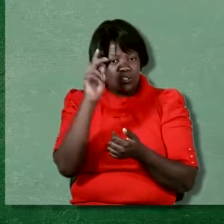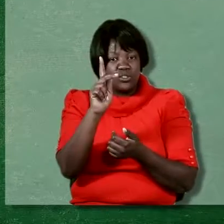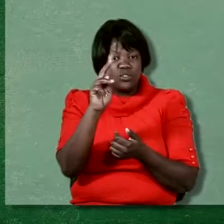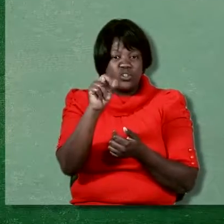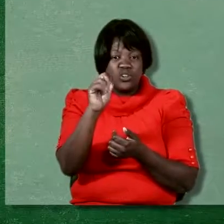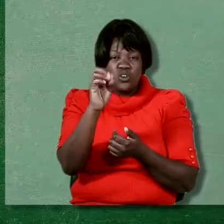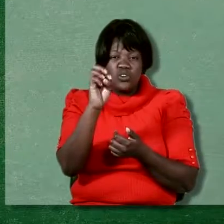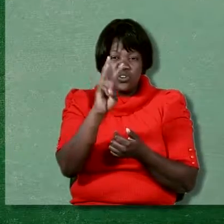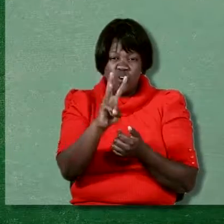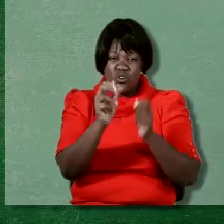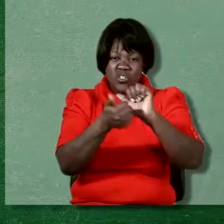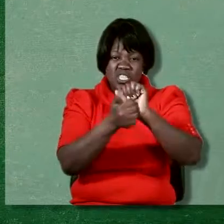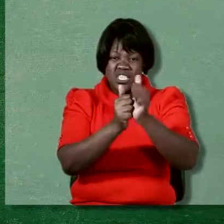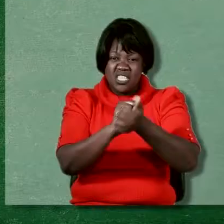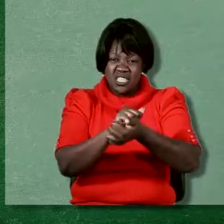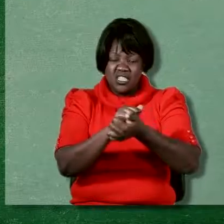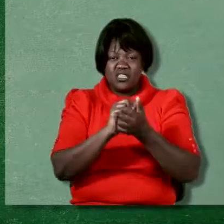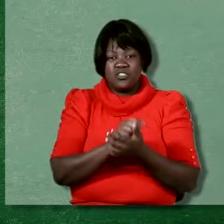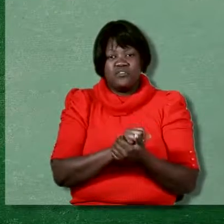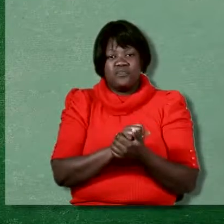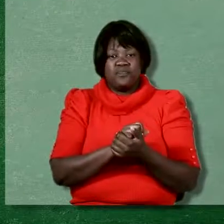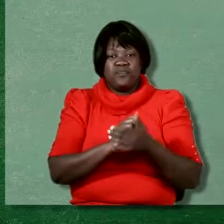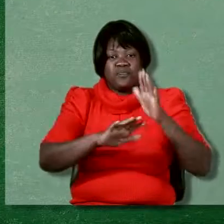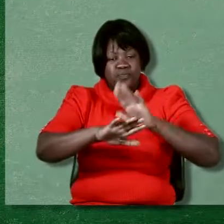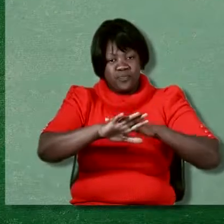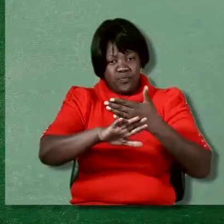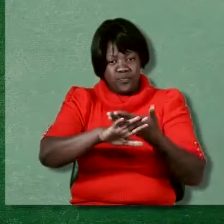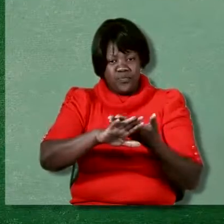I thought I should pass. Or